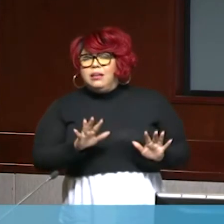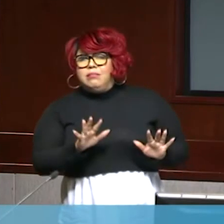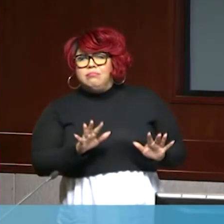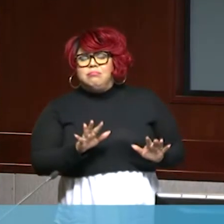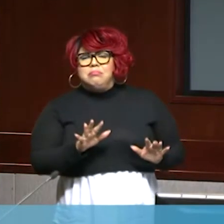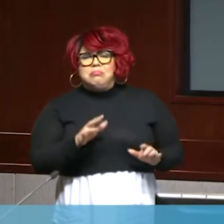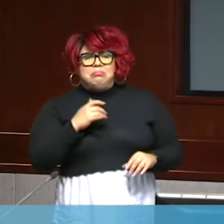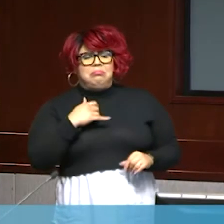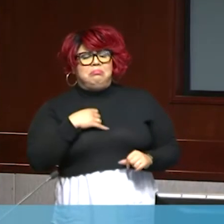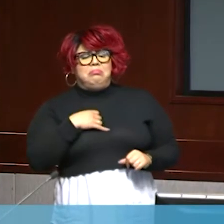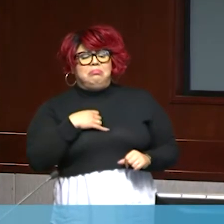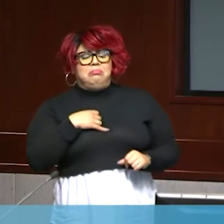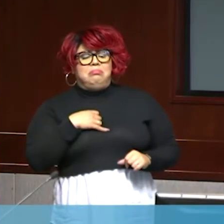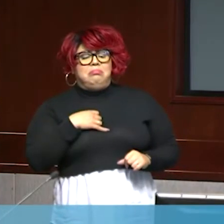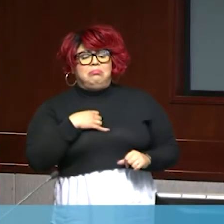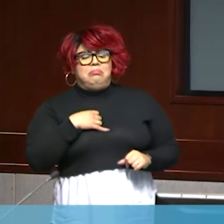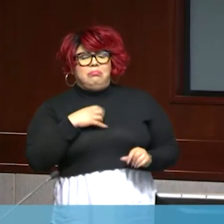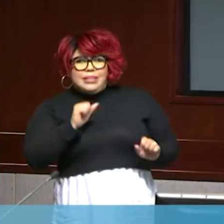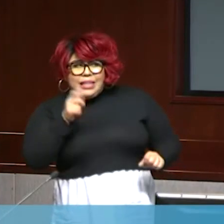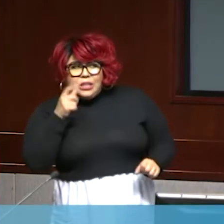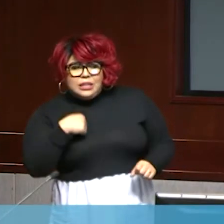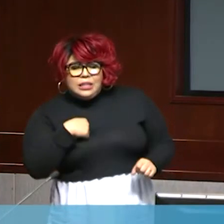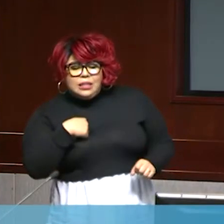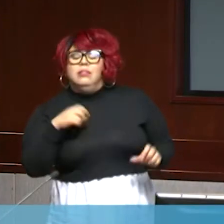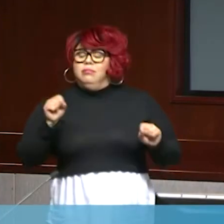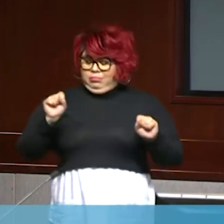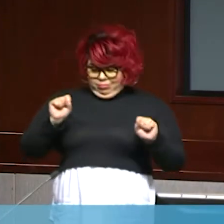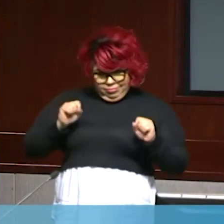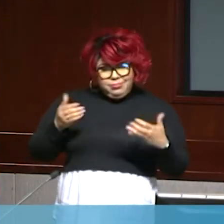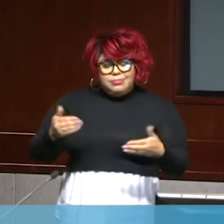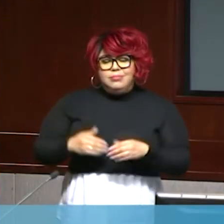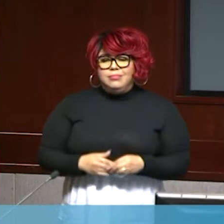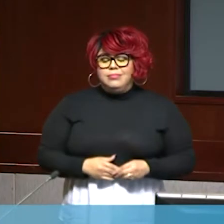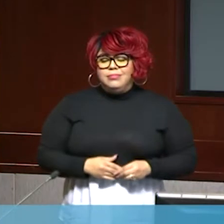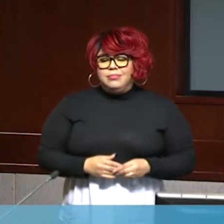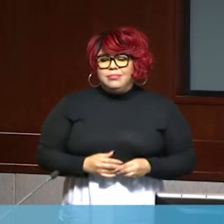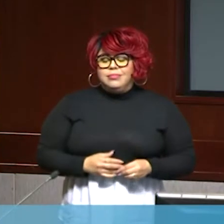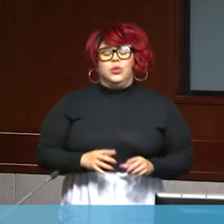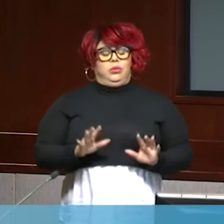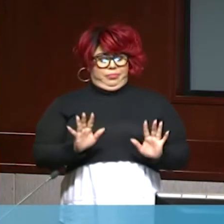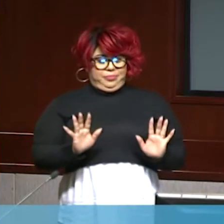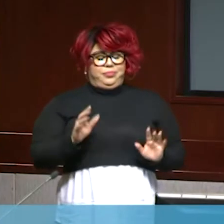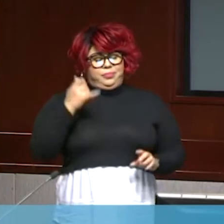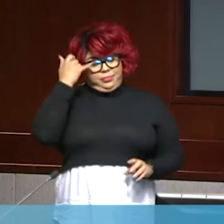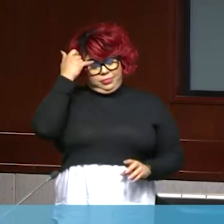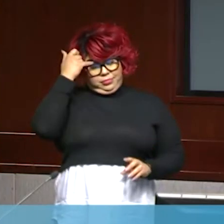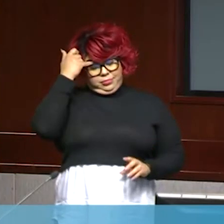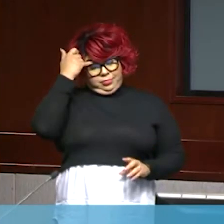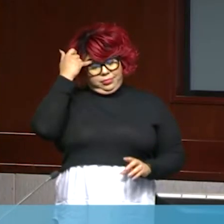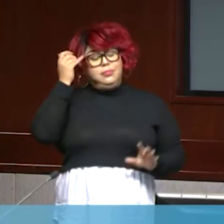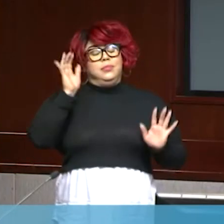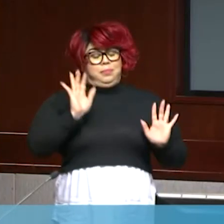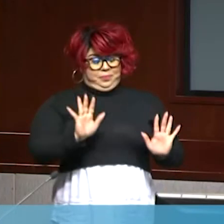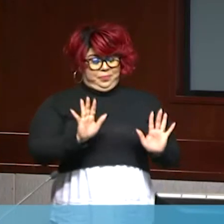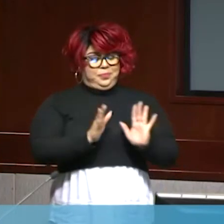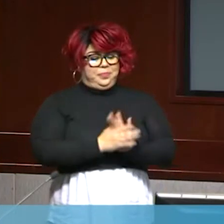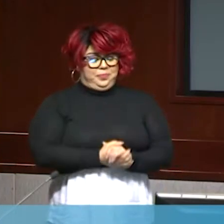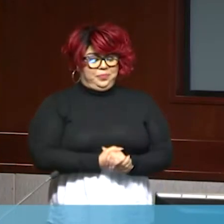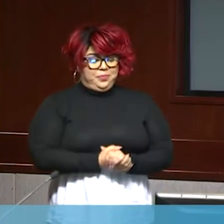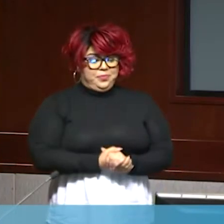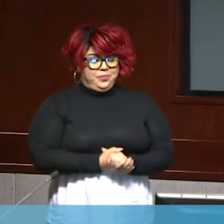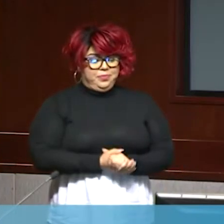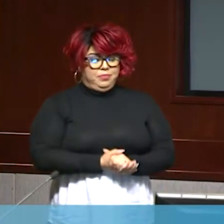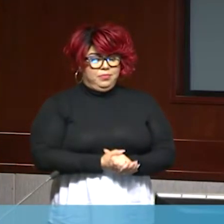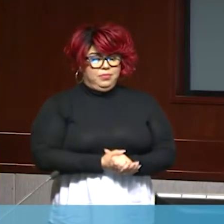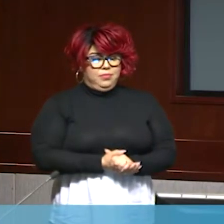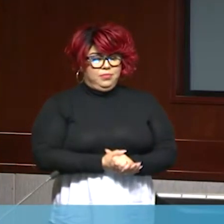There's something going on. Can you hear me now? Yes. Okay. So essentially, if